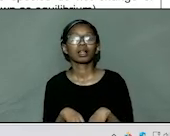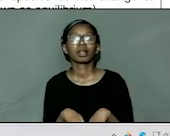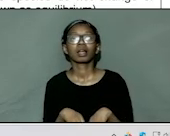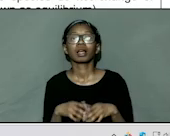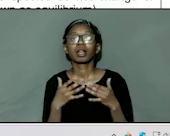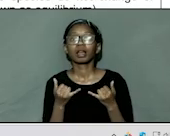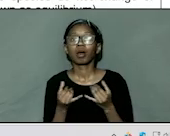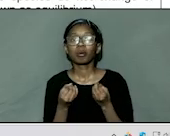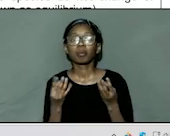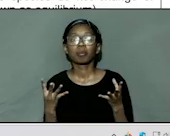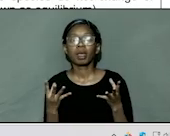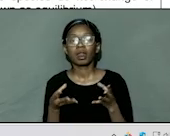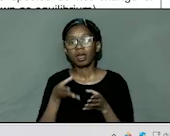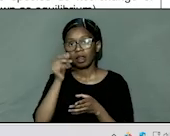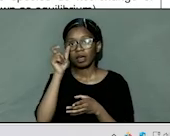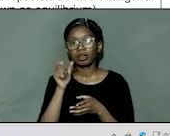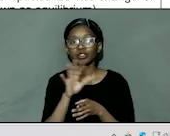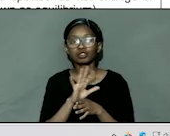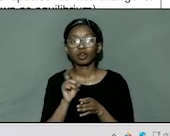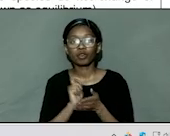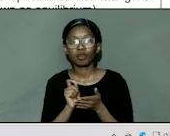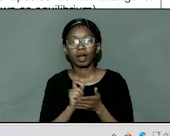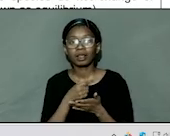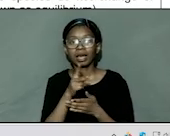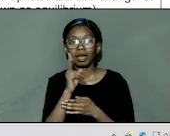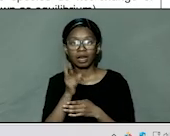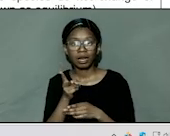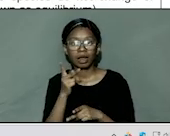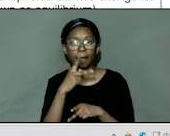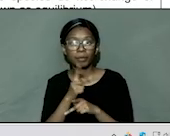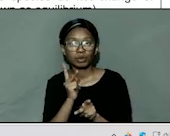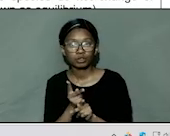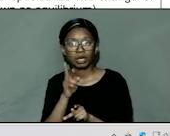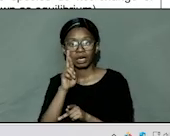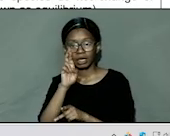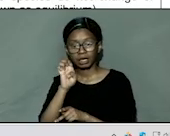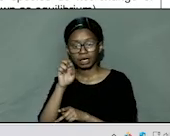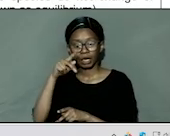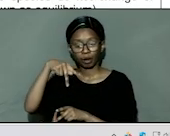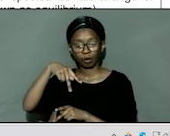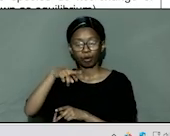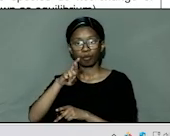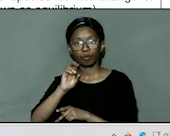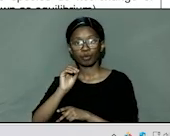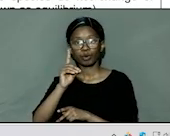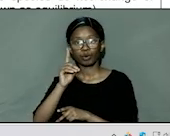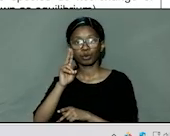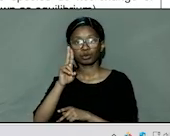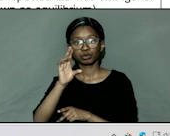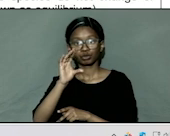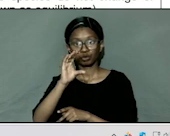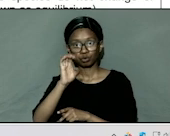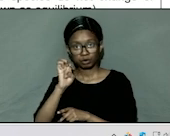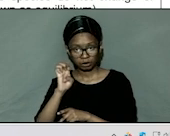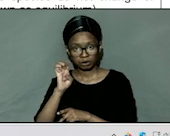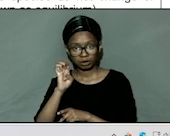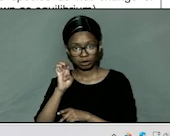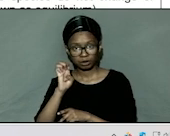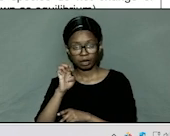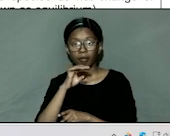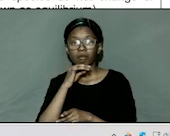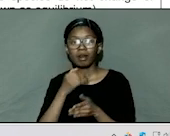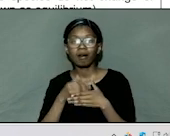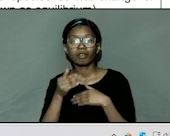produce. So you are not going to be those learners. After they survive, they must do what? They must